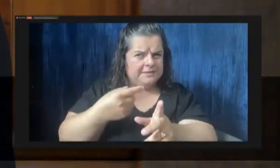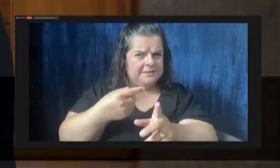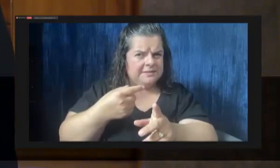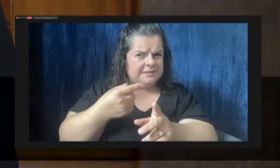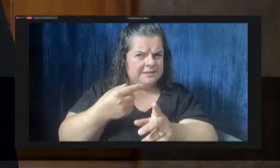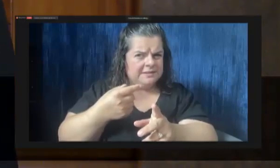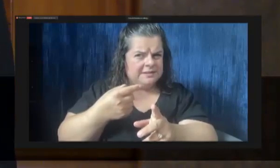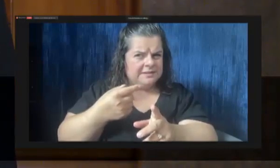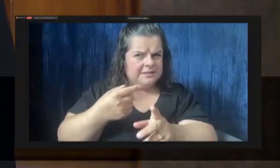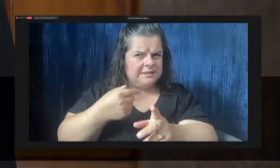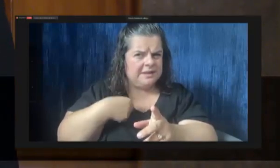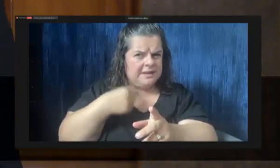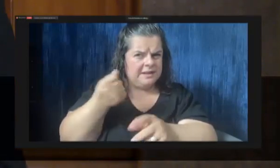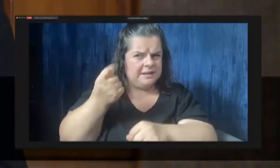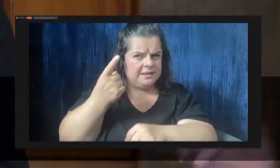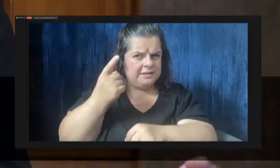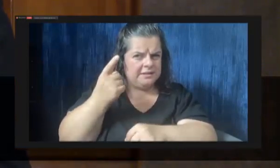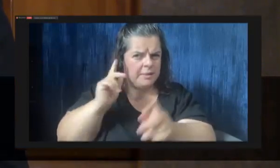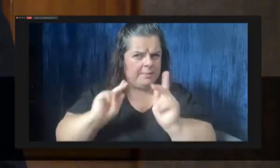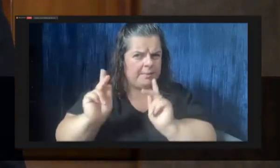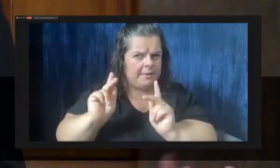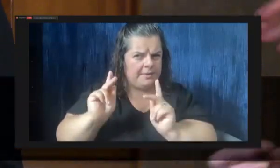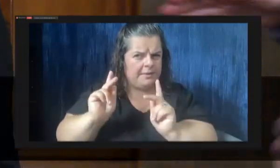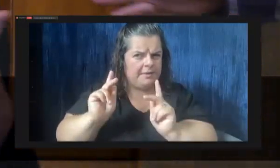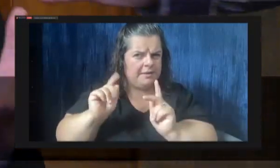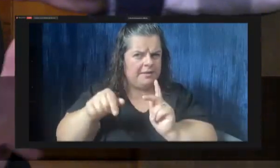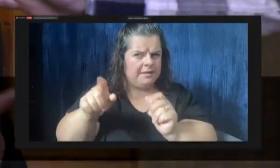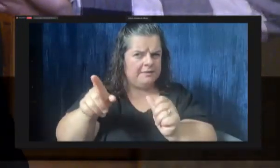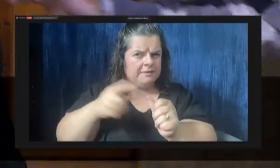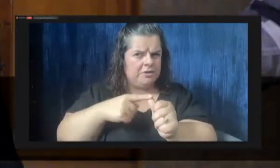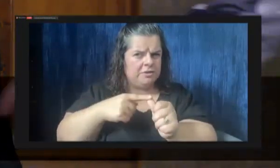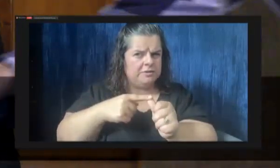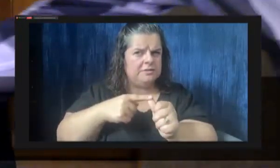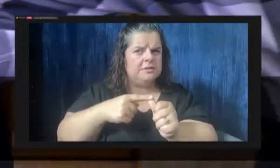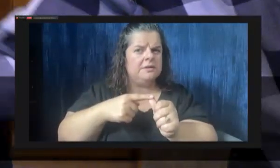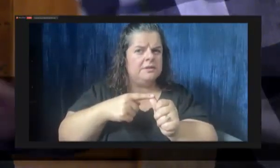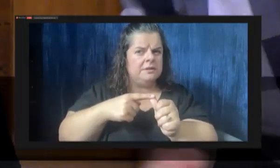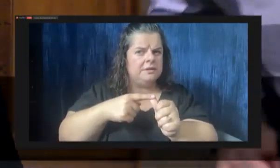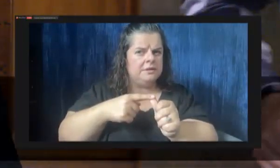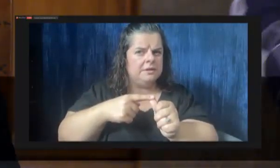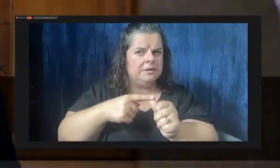I understand that for the public, this is the, and there have been a few articles,